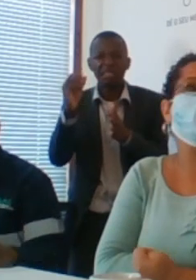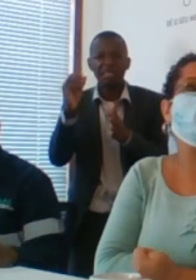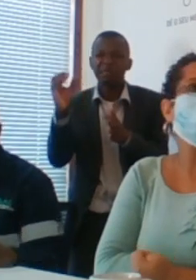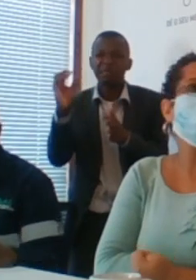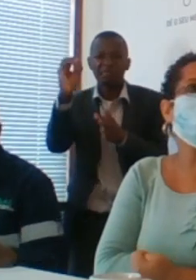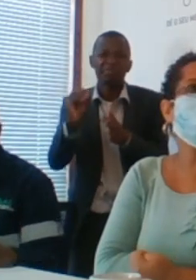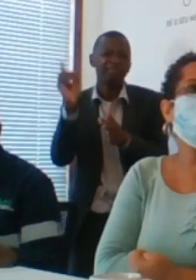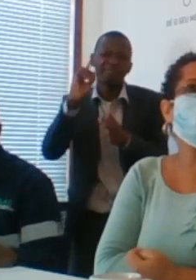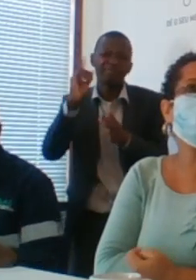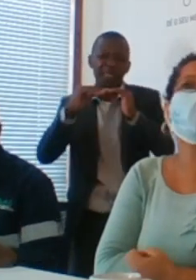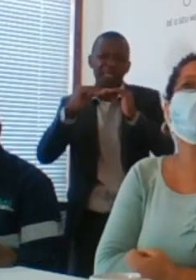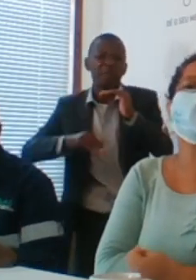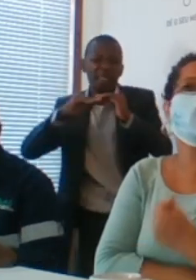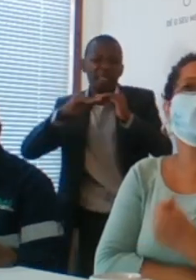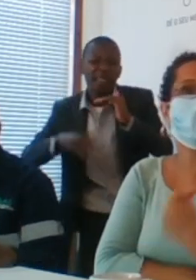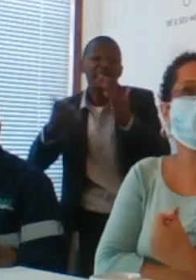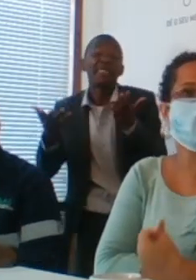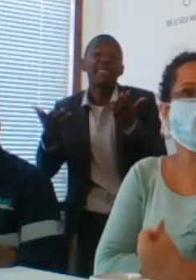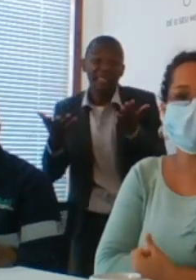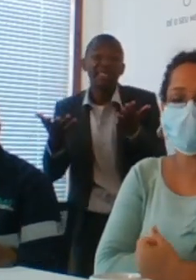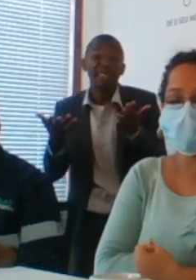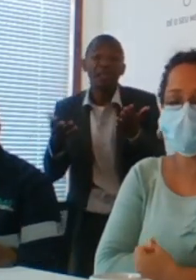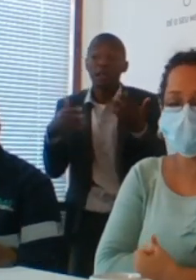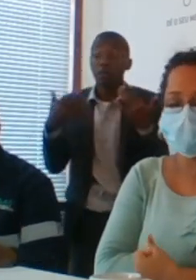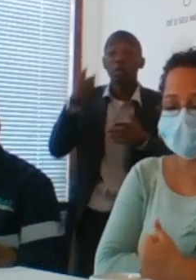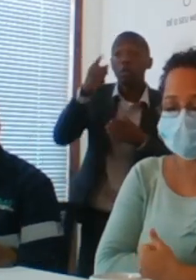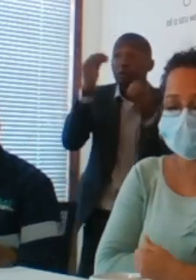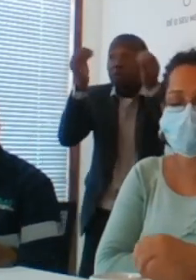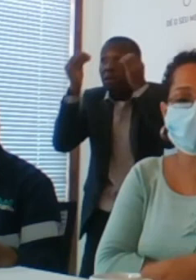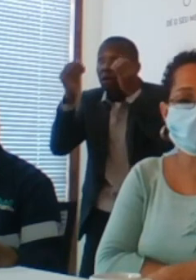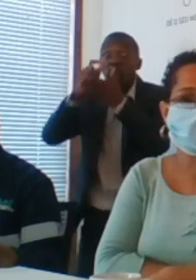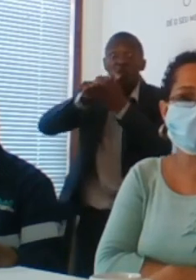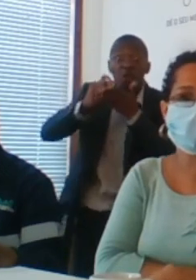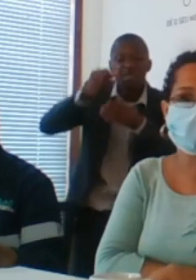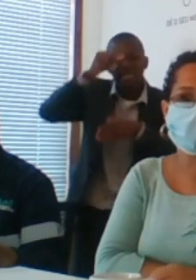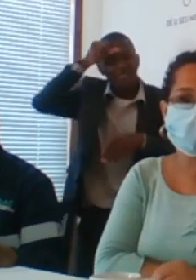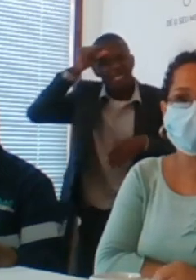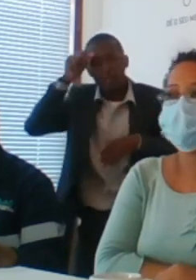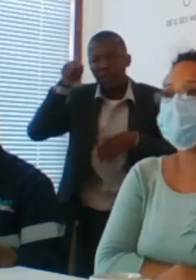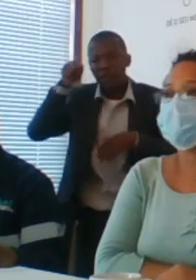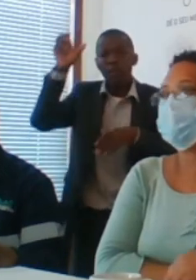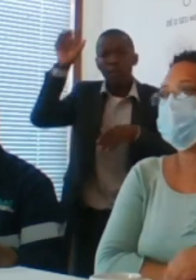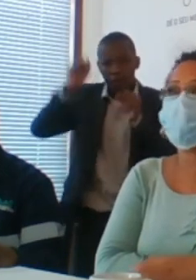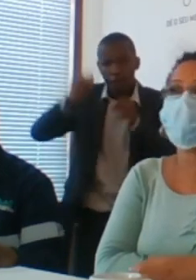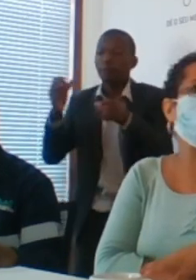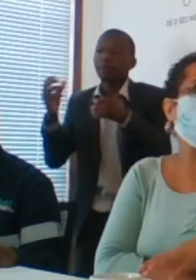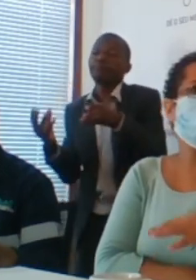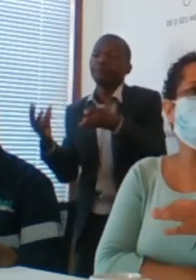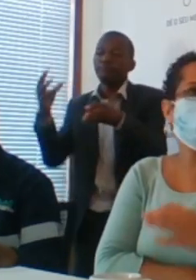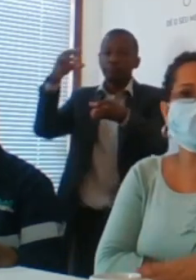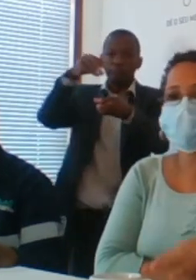hear, and if you can hold a pen for learning, then you should be included in a